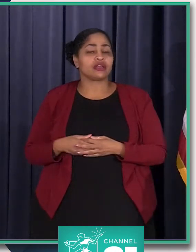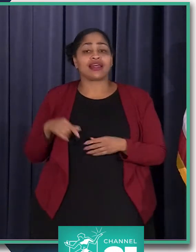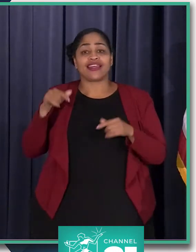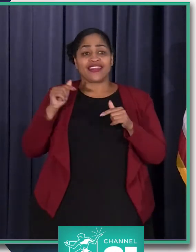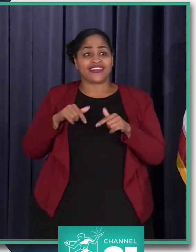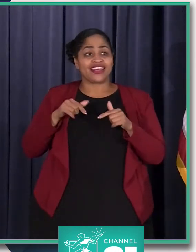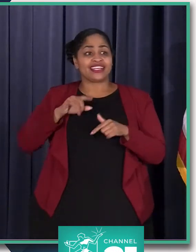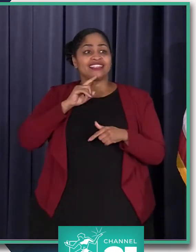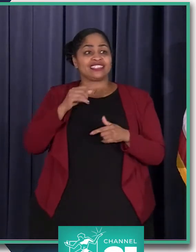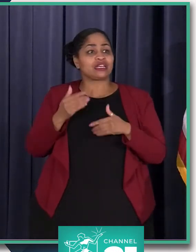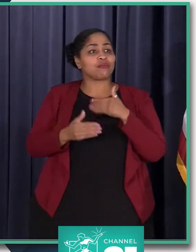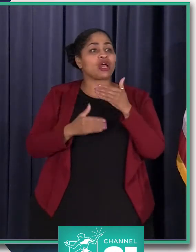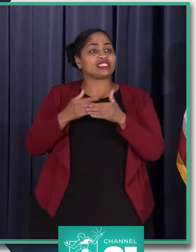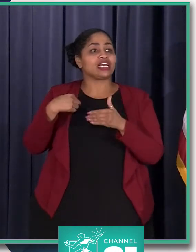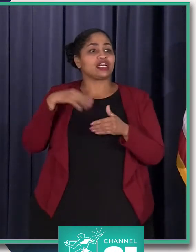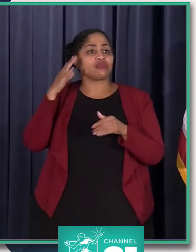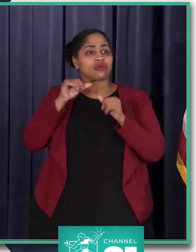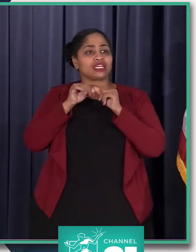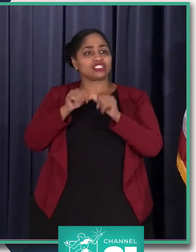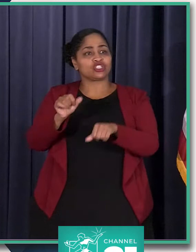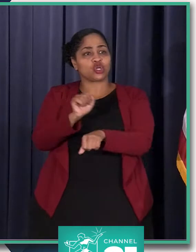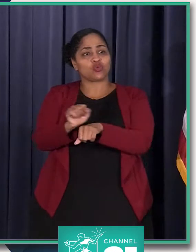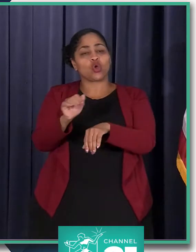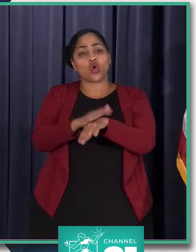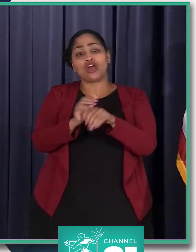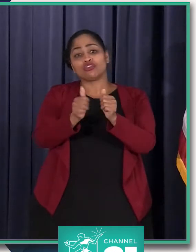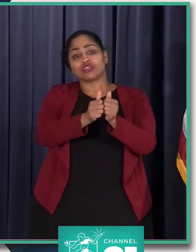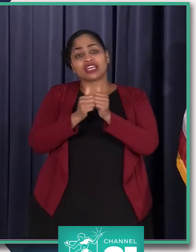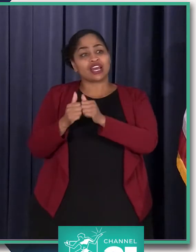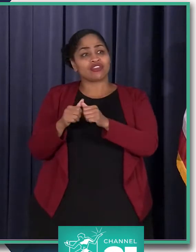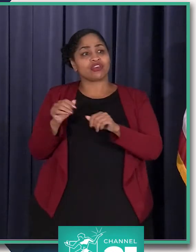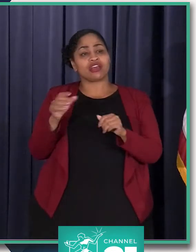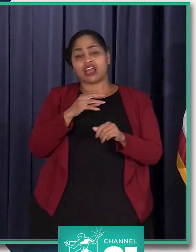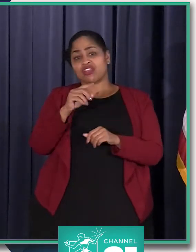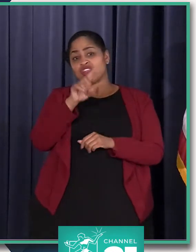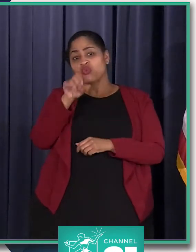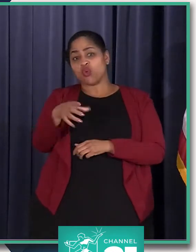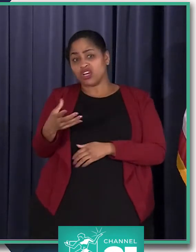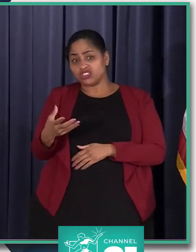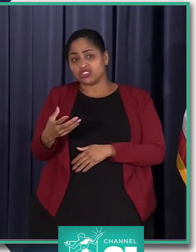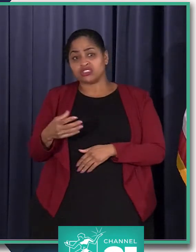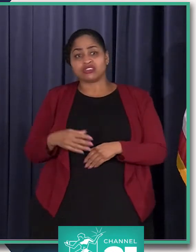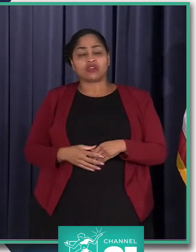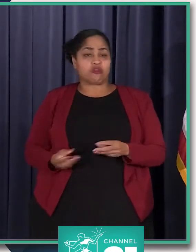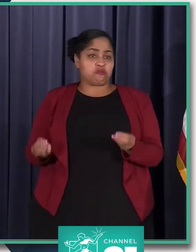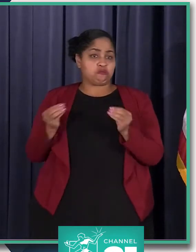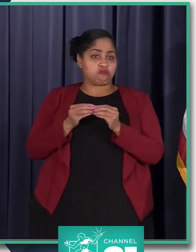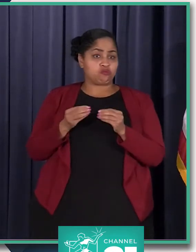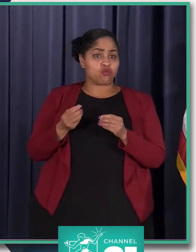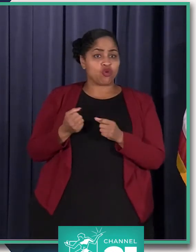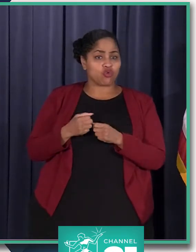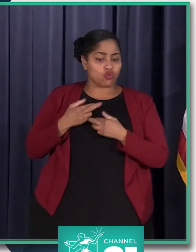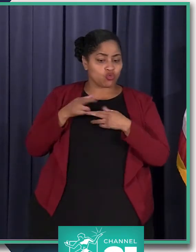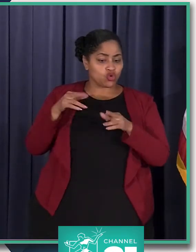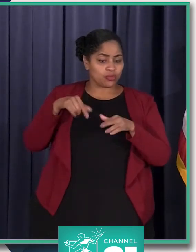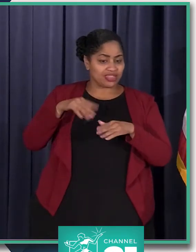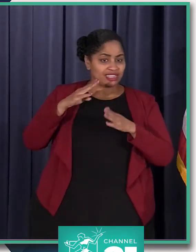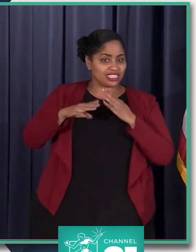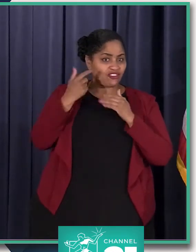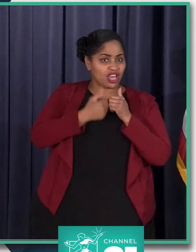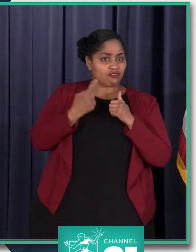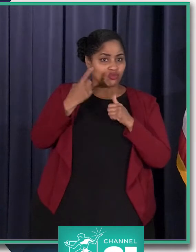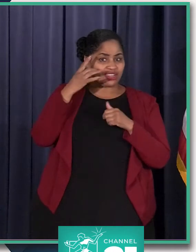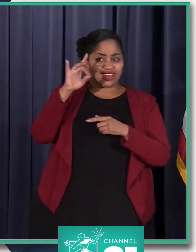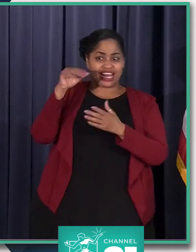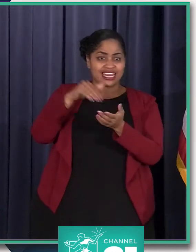this is a process we're going to have to continue to work on together, and the question is there more room in this city for everyone if these